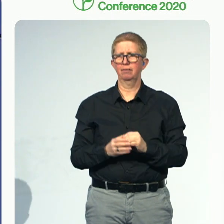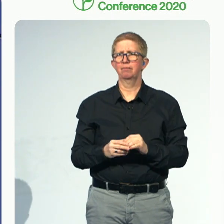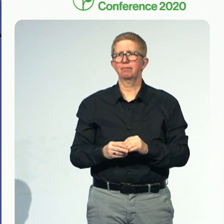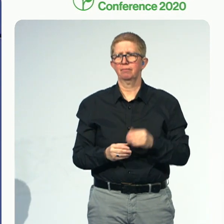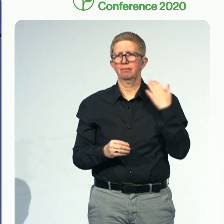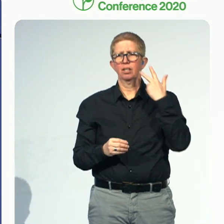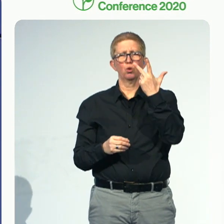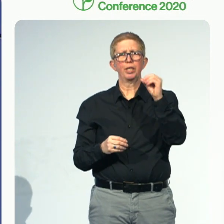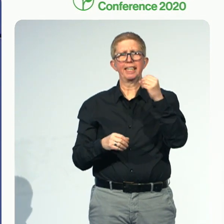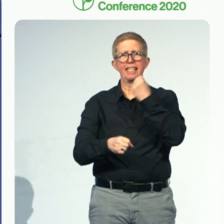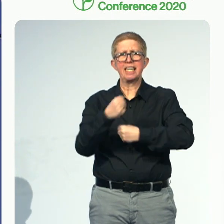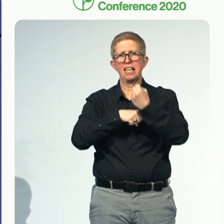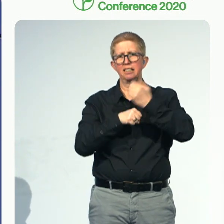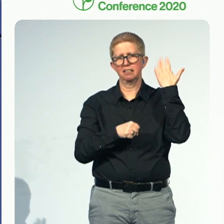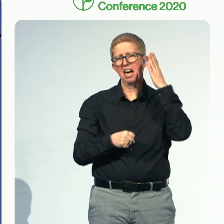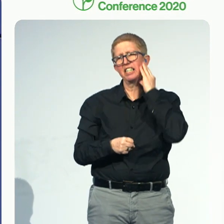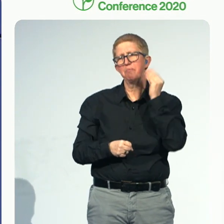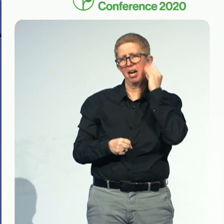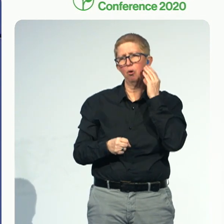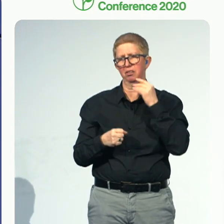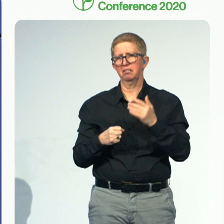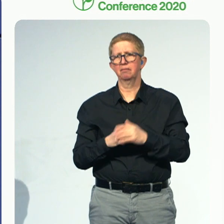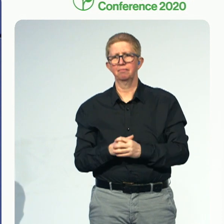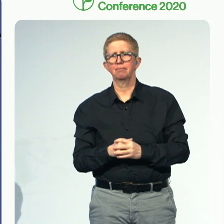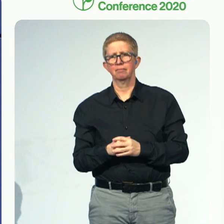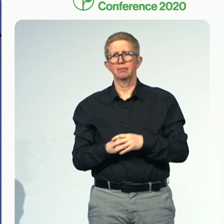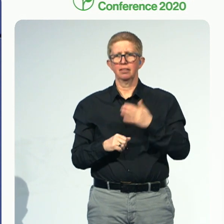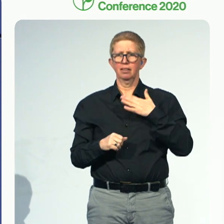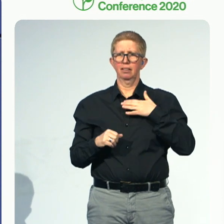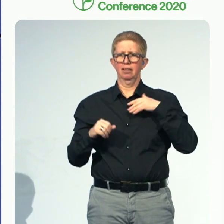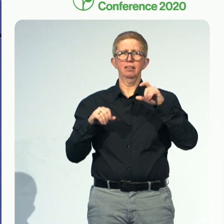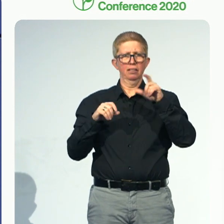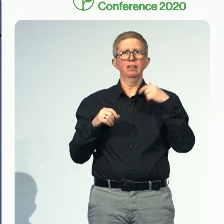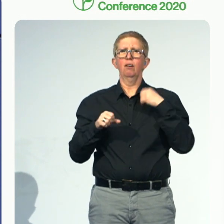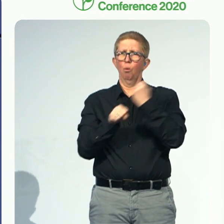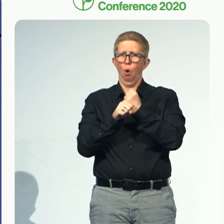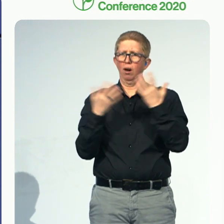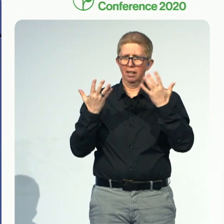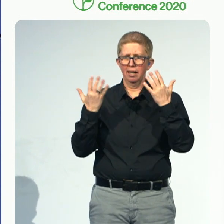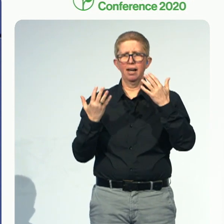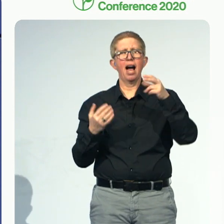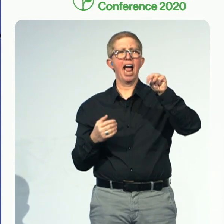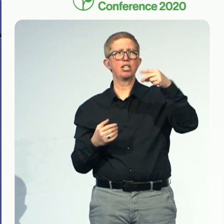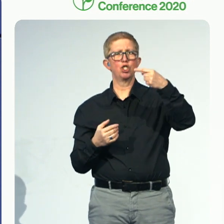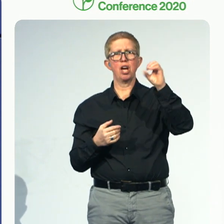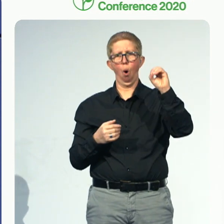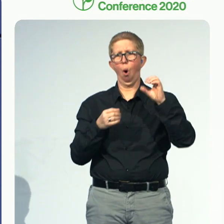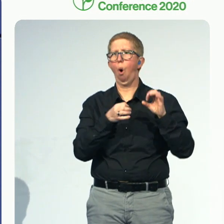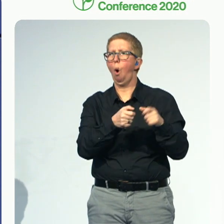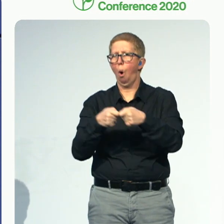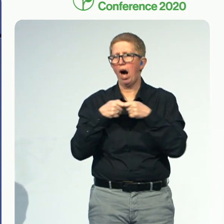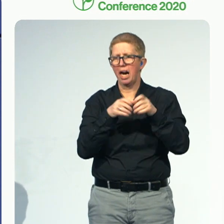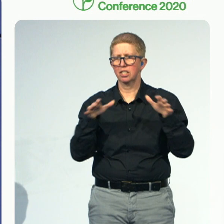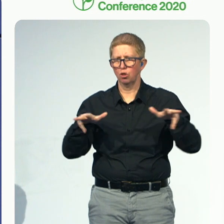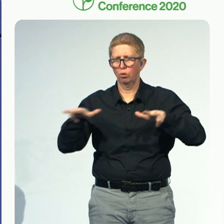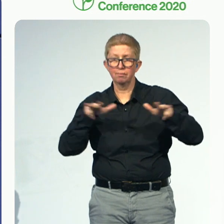Bristol University, but CSIE is an NGO, it's a not-for-profit organisation. So CSIE has been around since 1982. I joined it in 2007. So